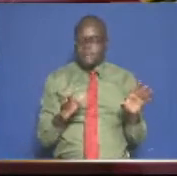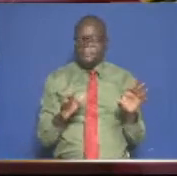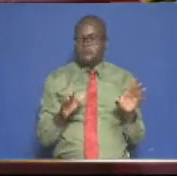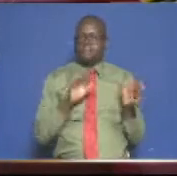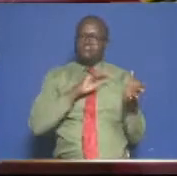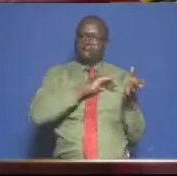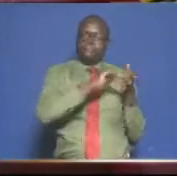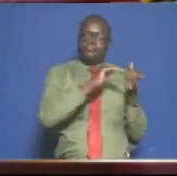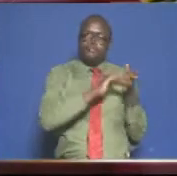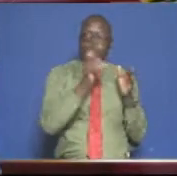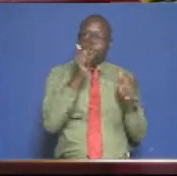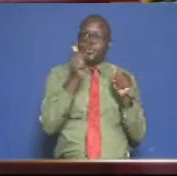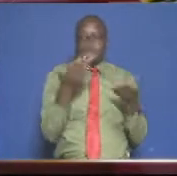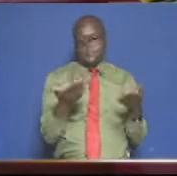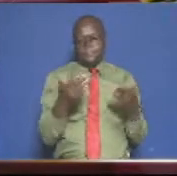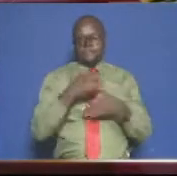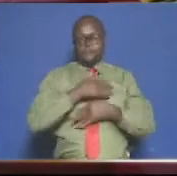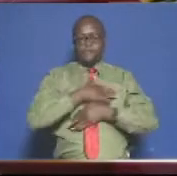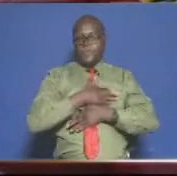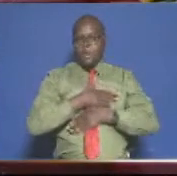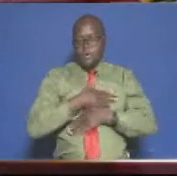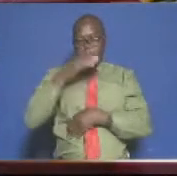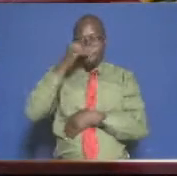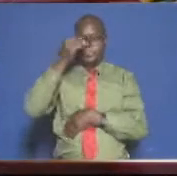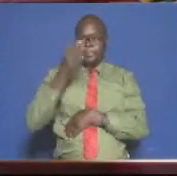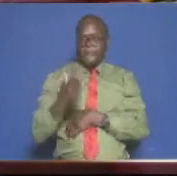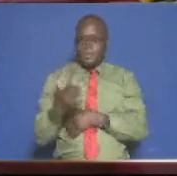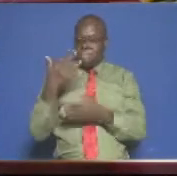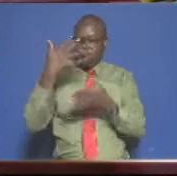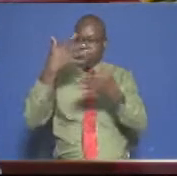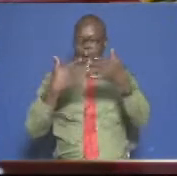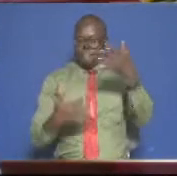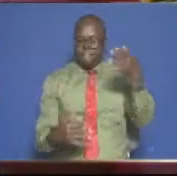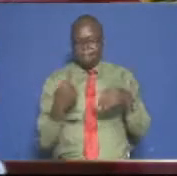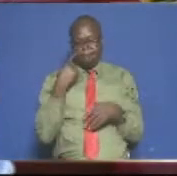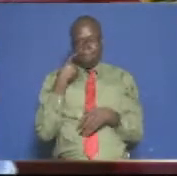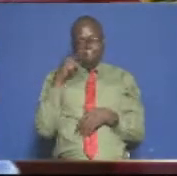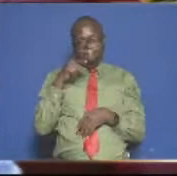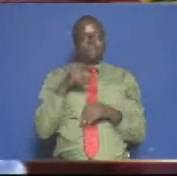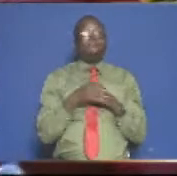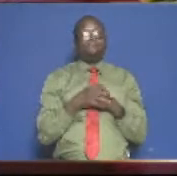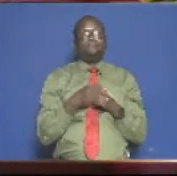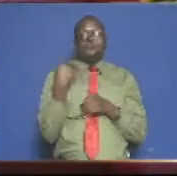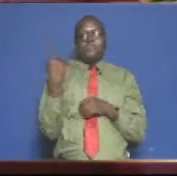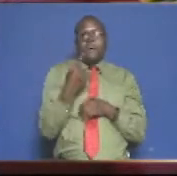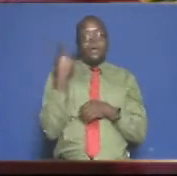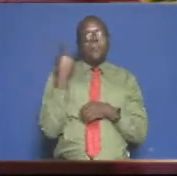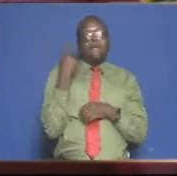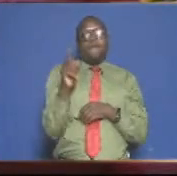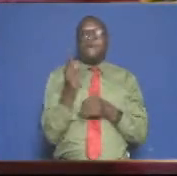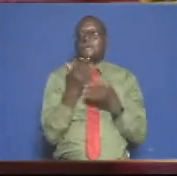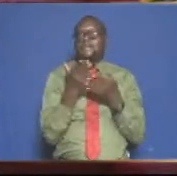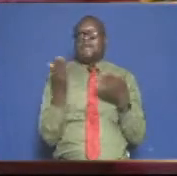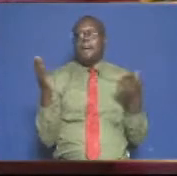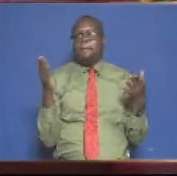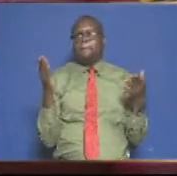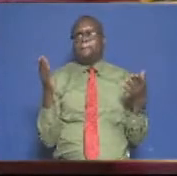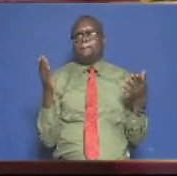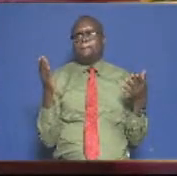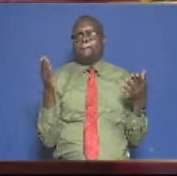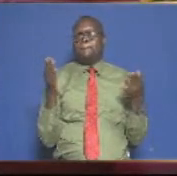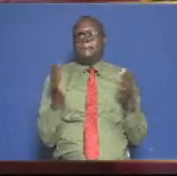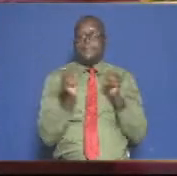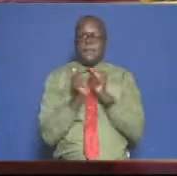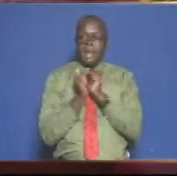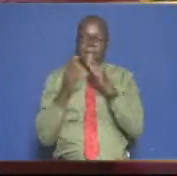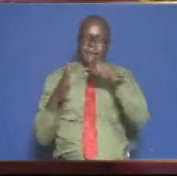addresses? Honorable Speaker, the list that is given here is only of some